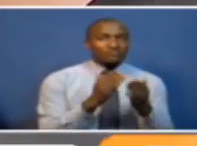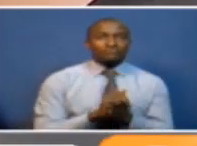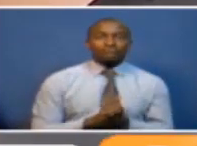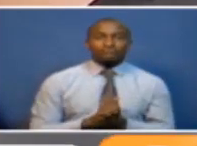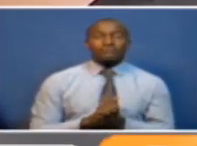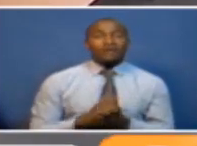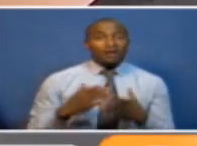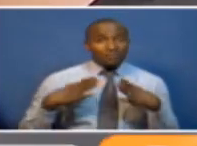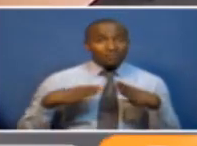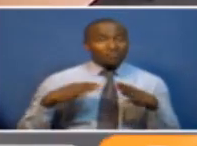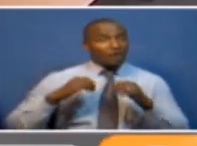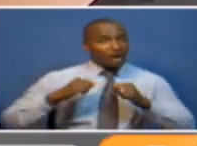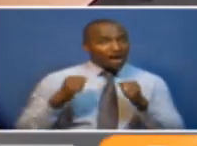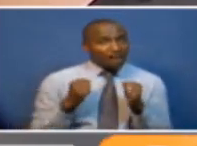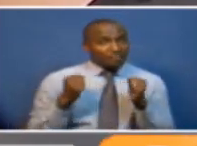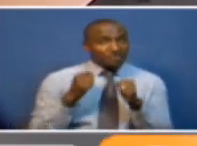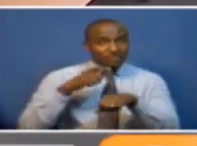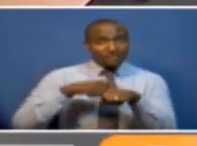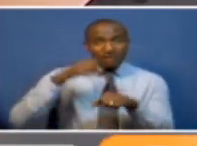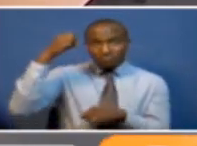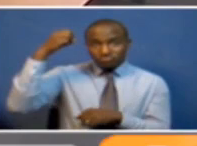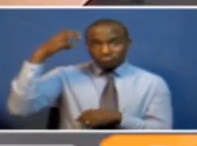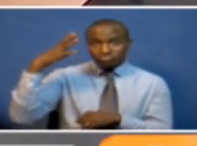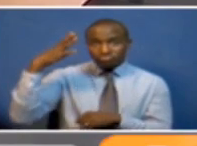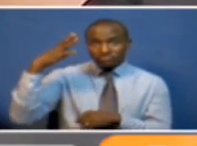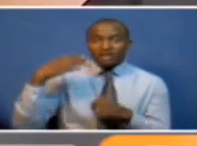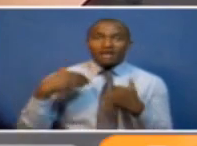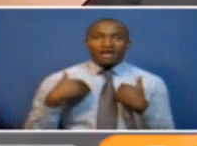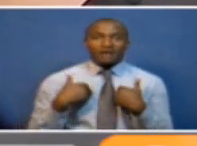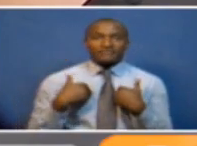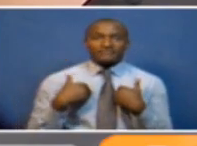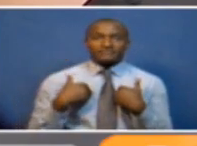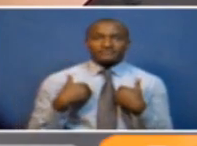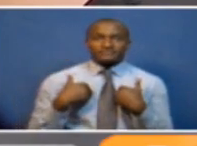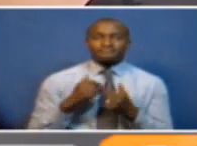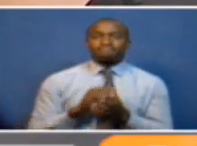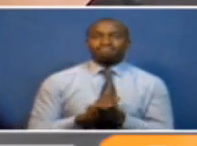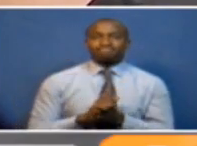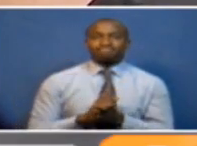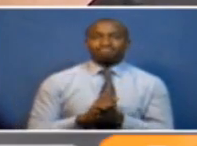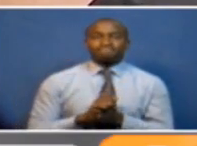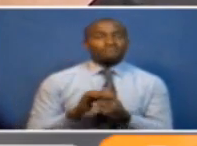will be happy when homes are lit and pockets are filled. Absolutely. Absolutely. Can't wait for that day. Right.